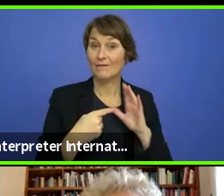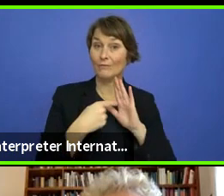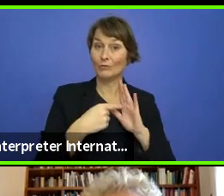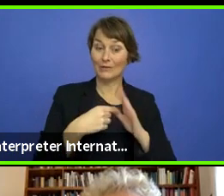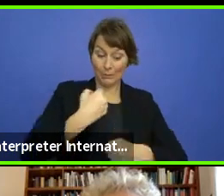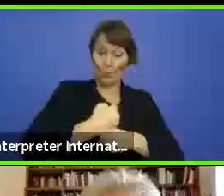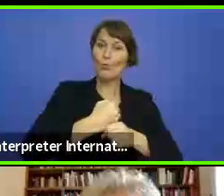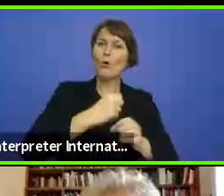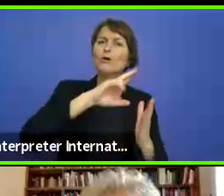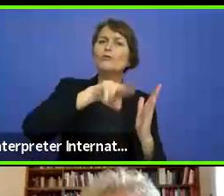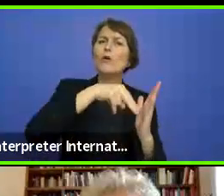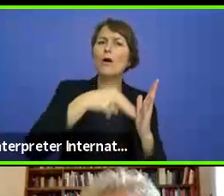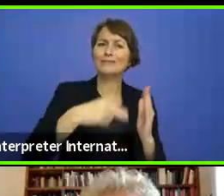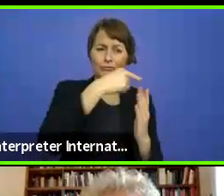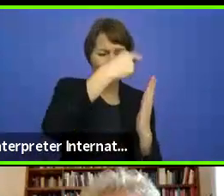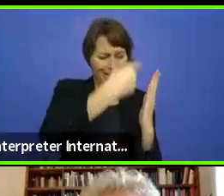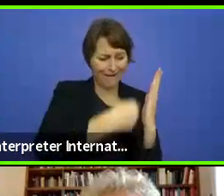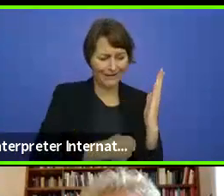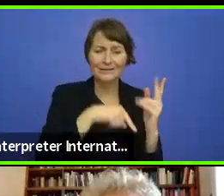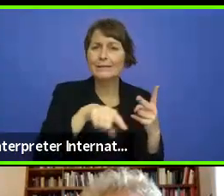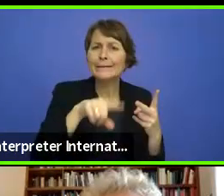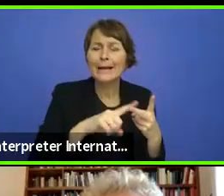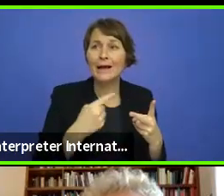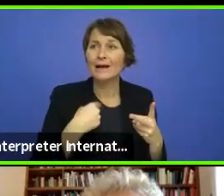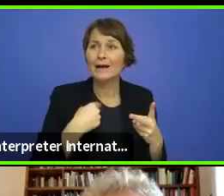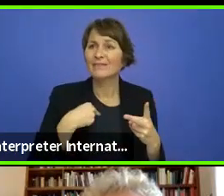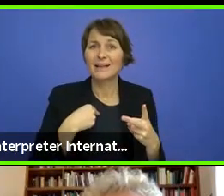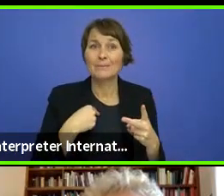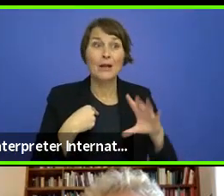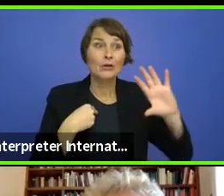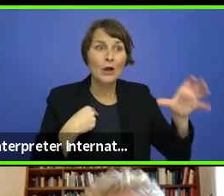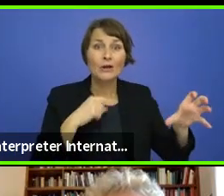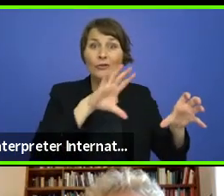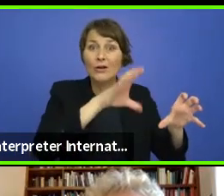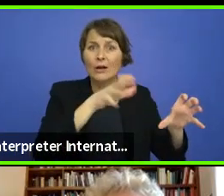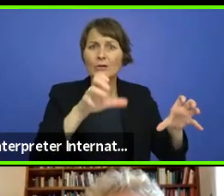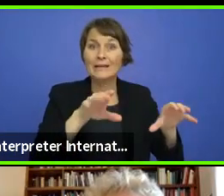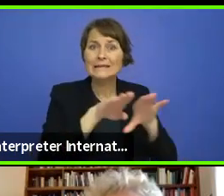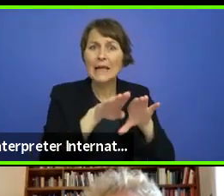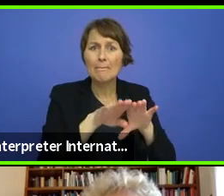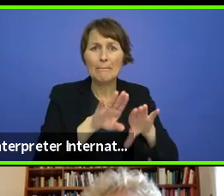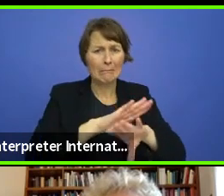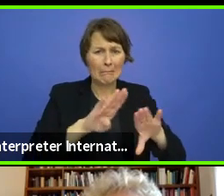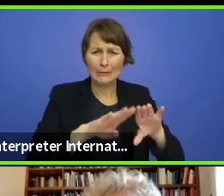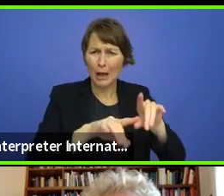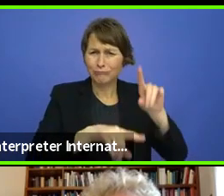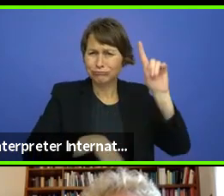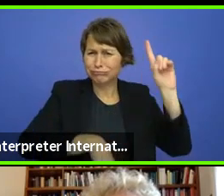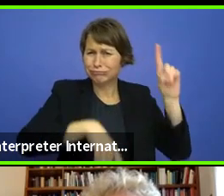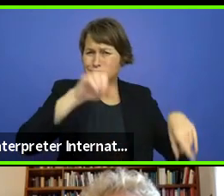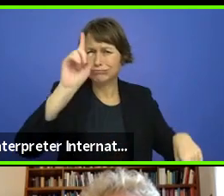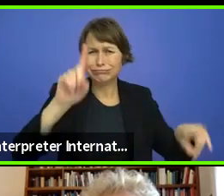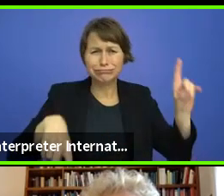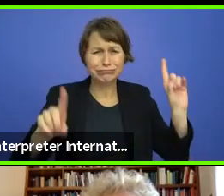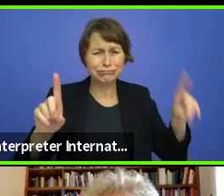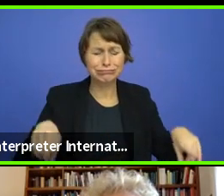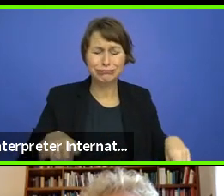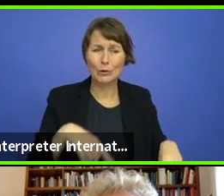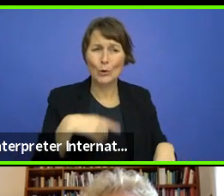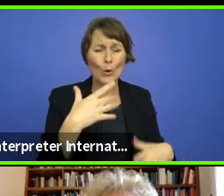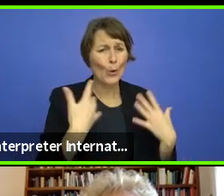social securities, the differences from countries to countries that appeared for the different people.